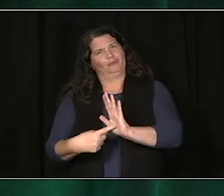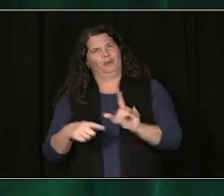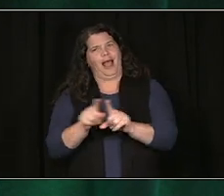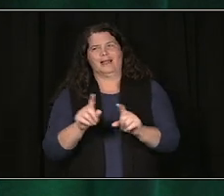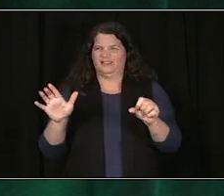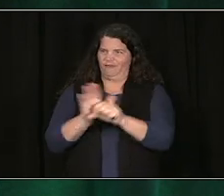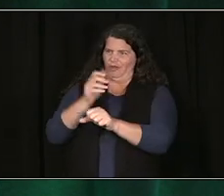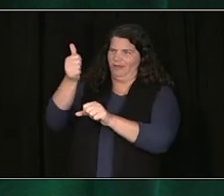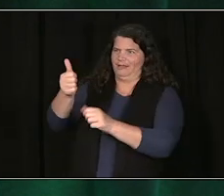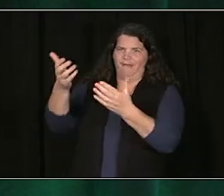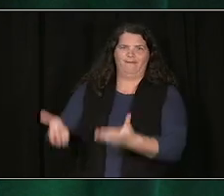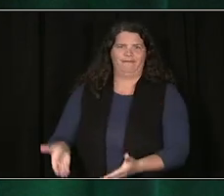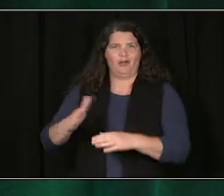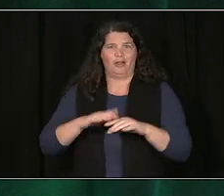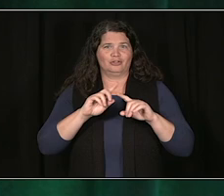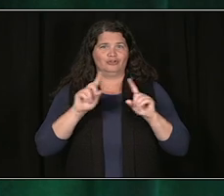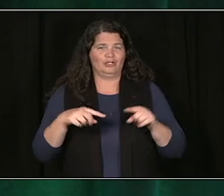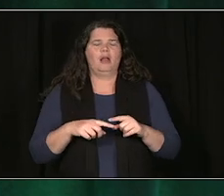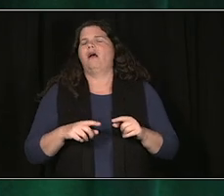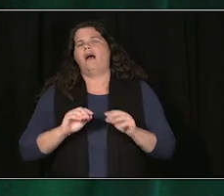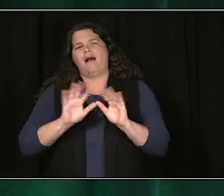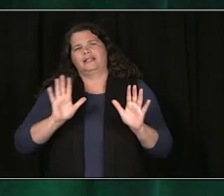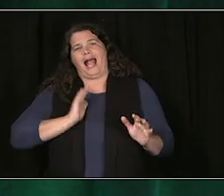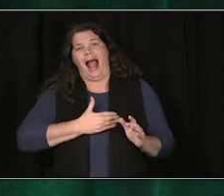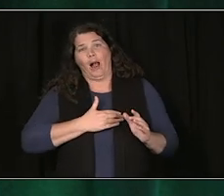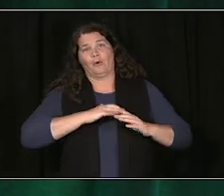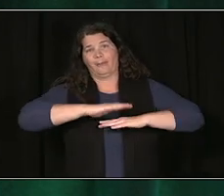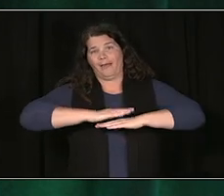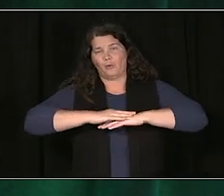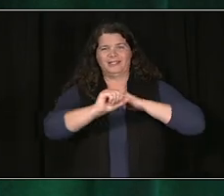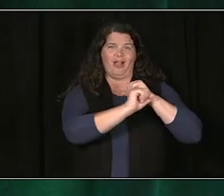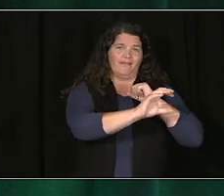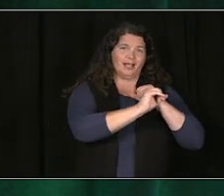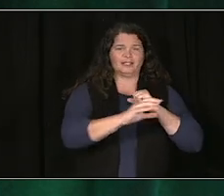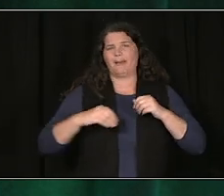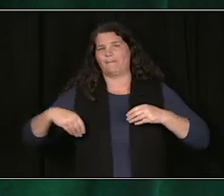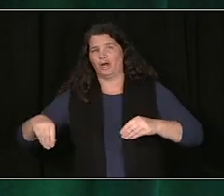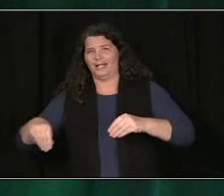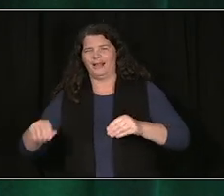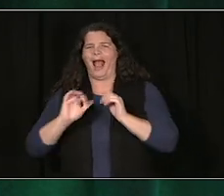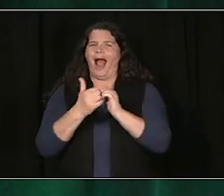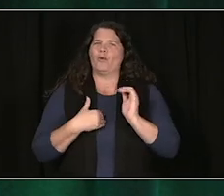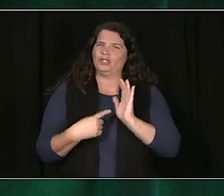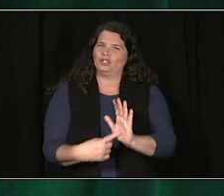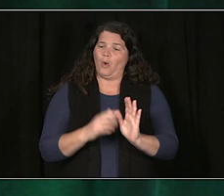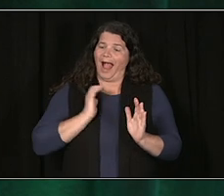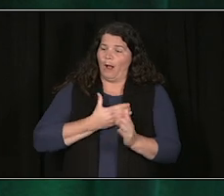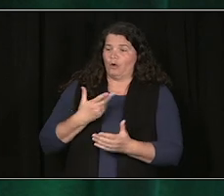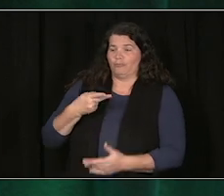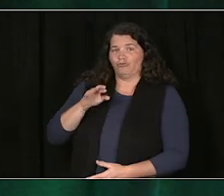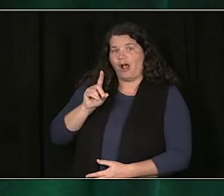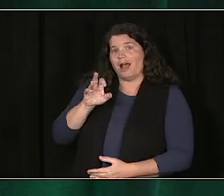on screen. And obviously our platform is advertising and marketing. That's how we demonstrate the superiority of our products, is by communicating